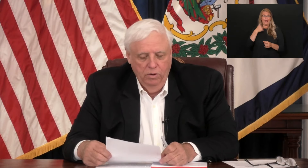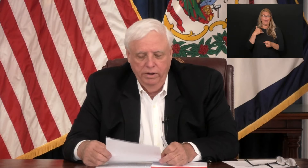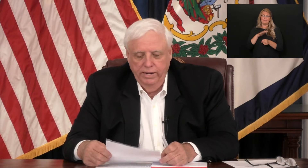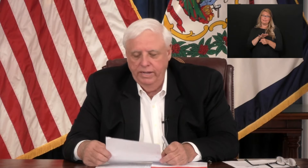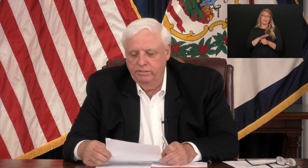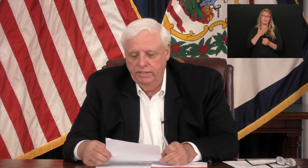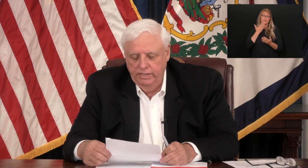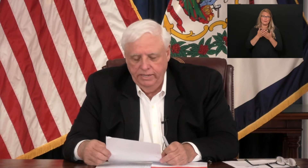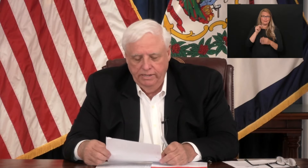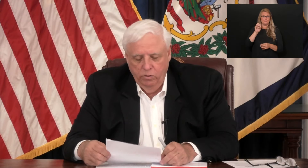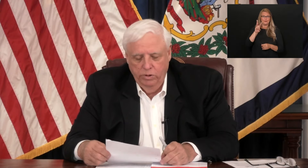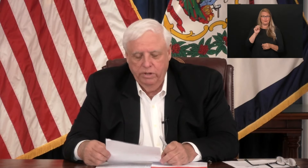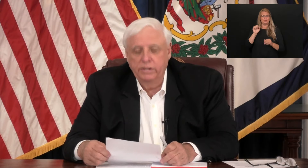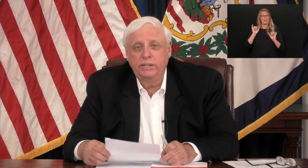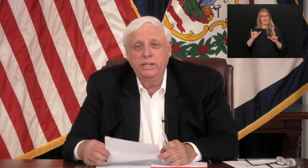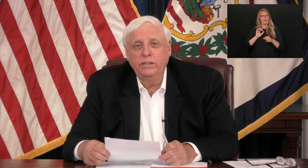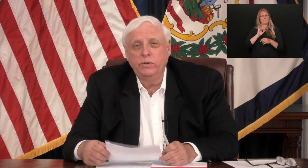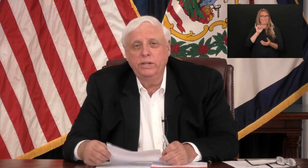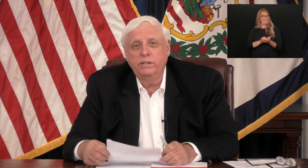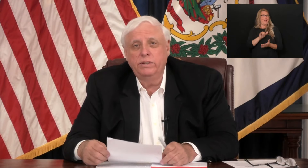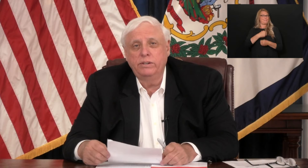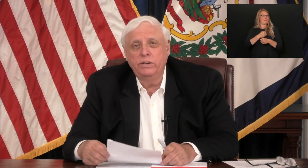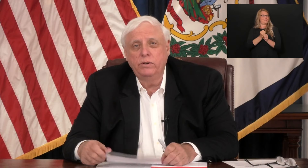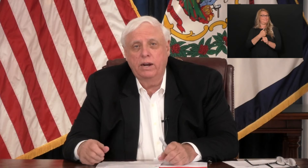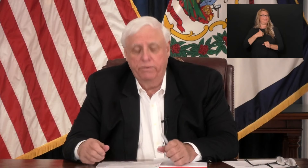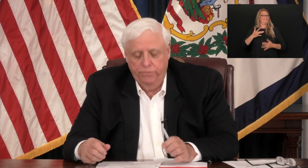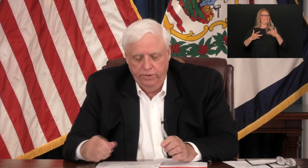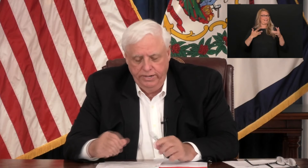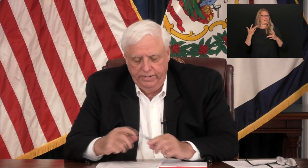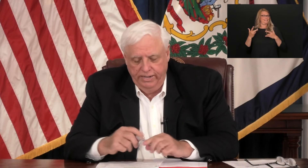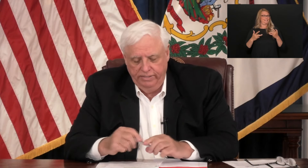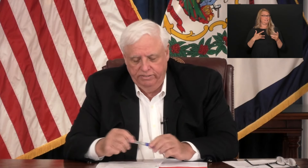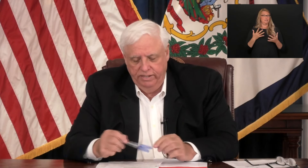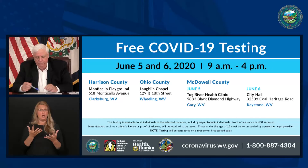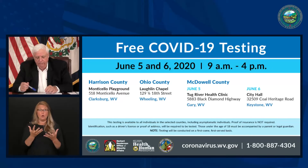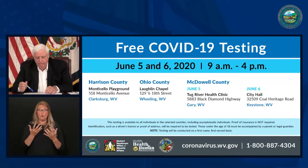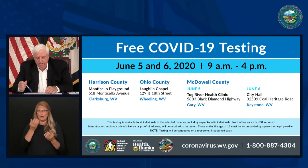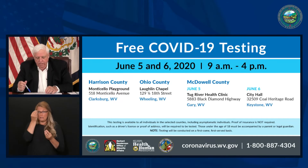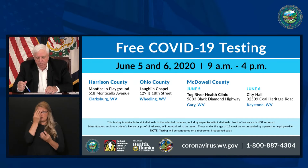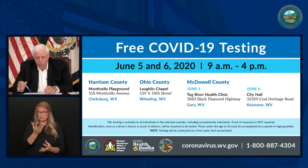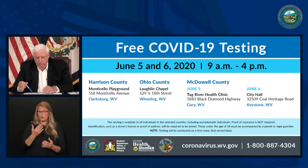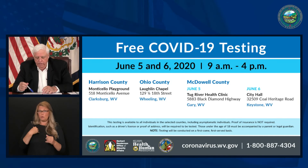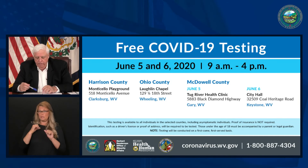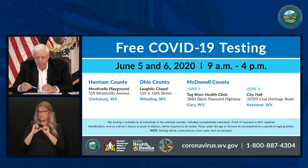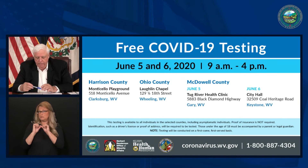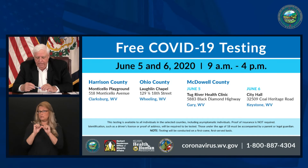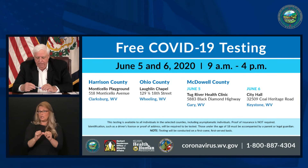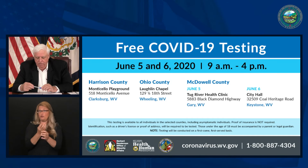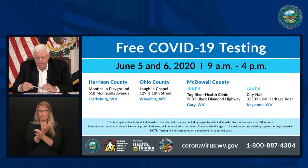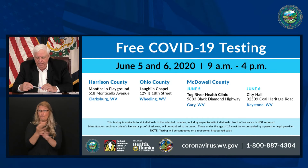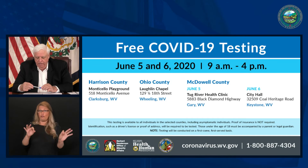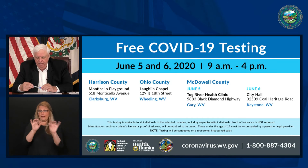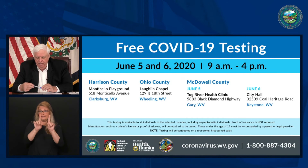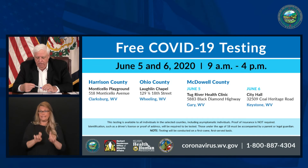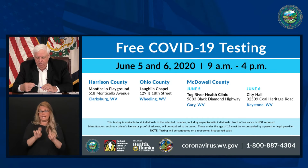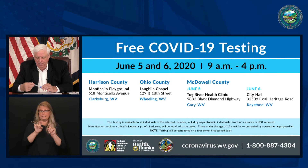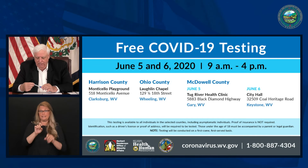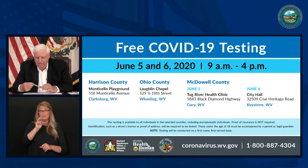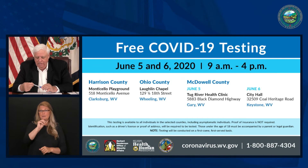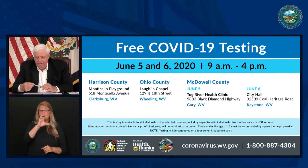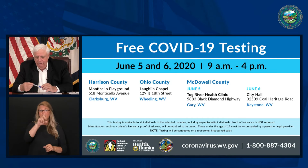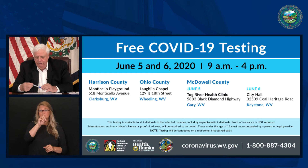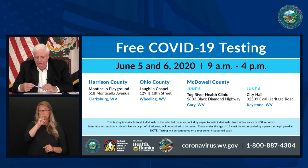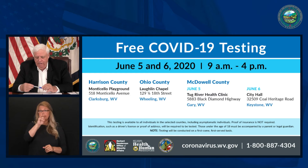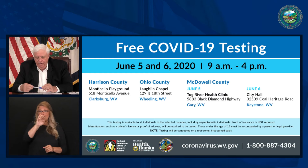I want to announce again that we're continuing to do our free testing. We're in McDowell County,